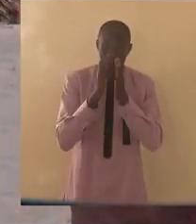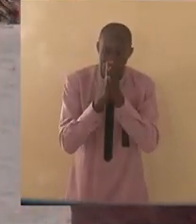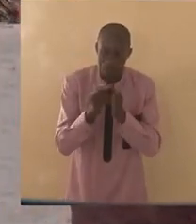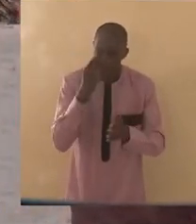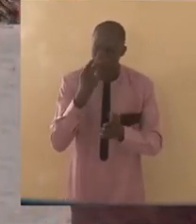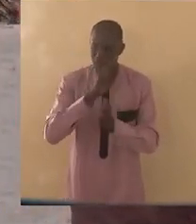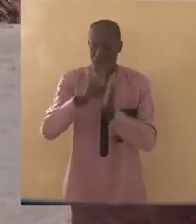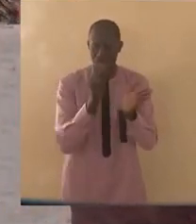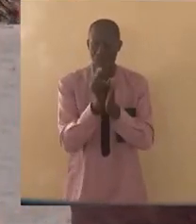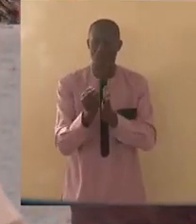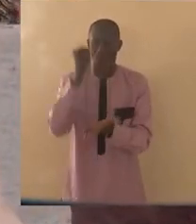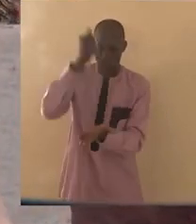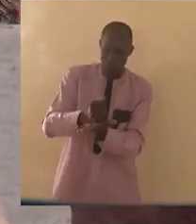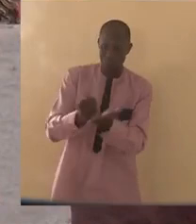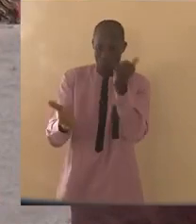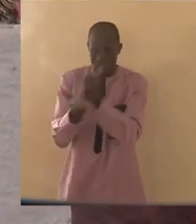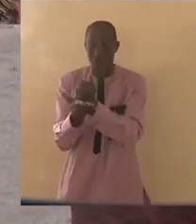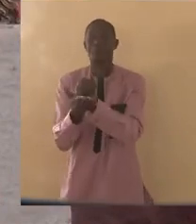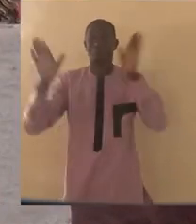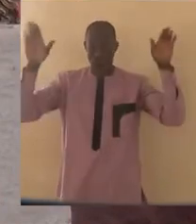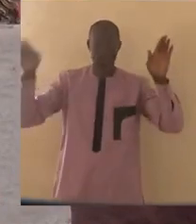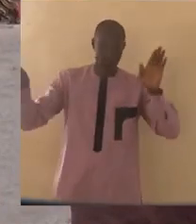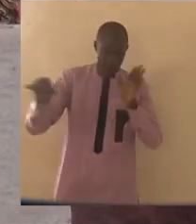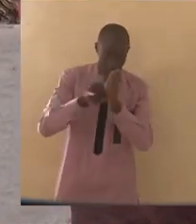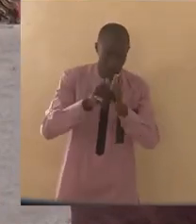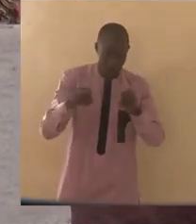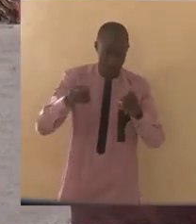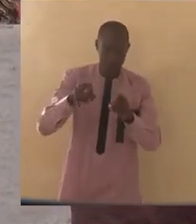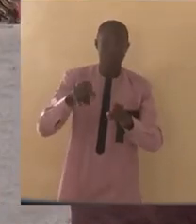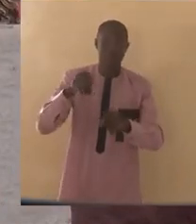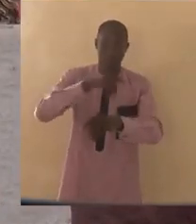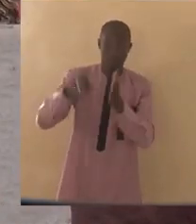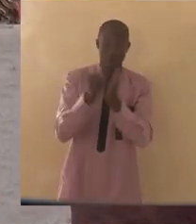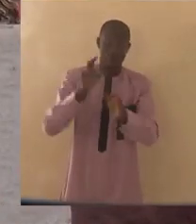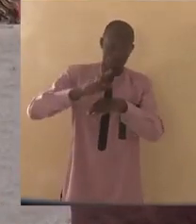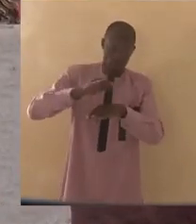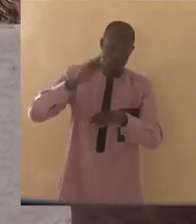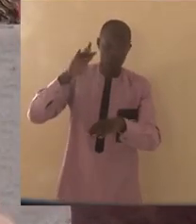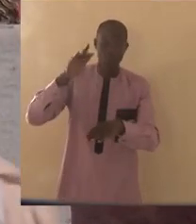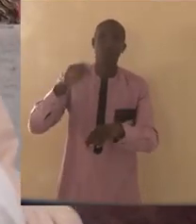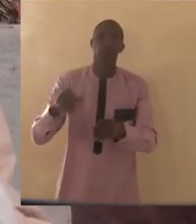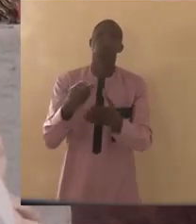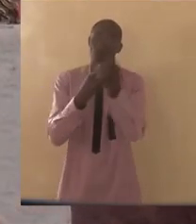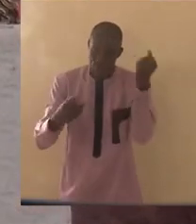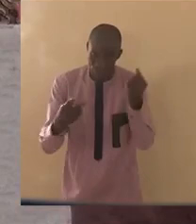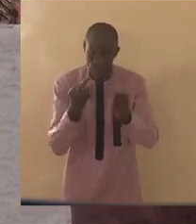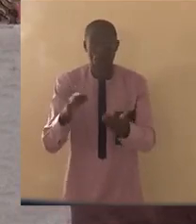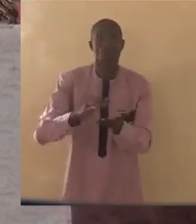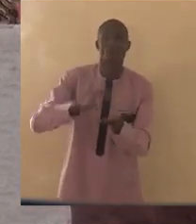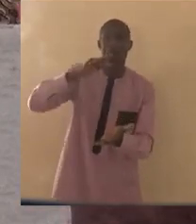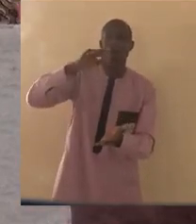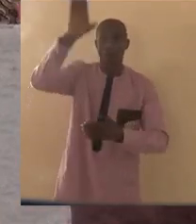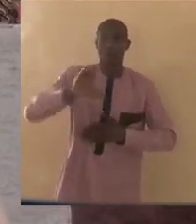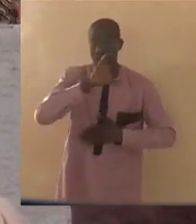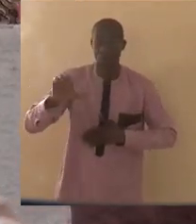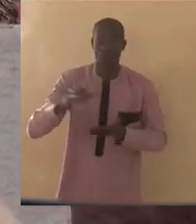we see the hour of his crucifixion as identical with the hour of his glorification. The glory Jesus speaks of is both glory of the